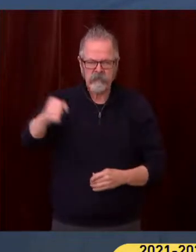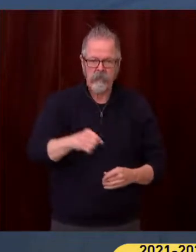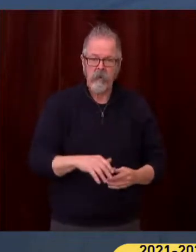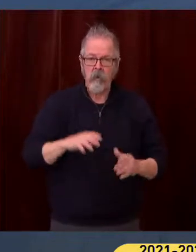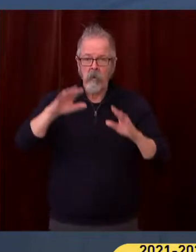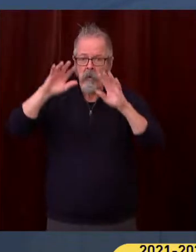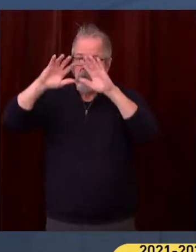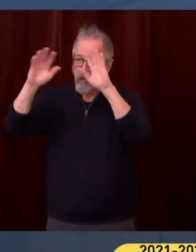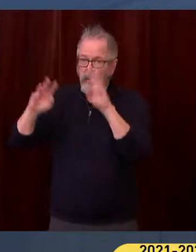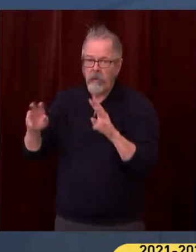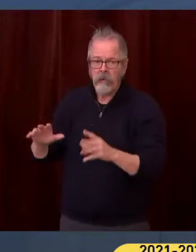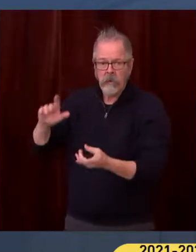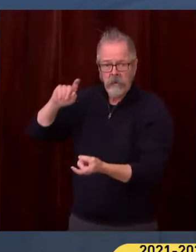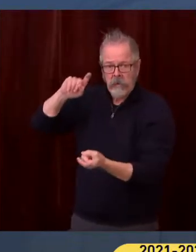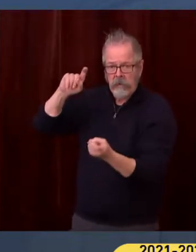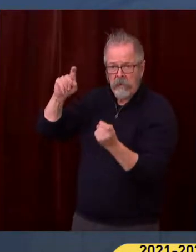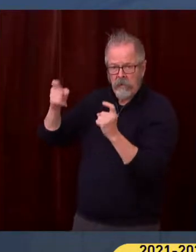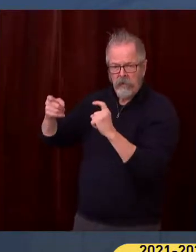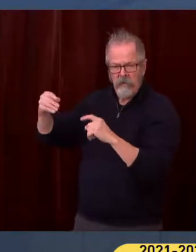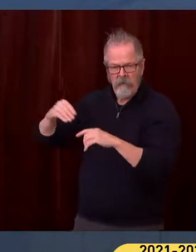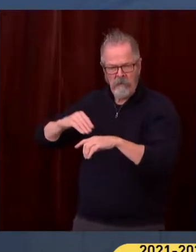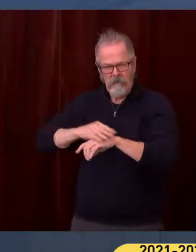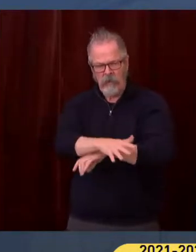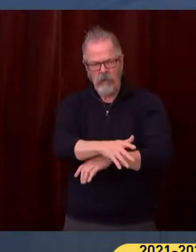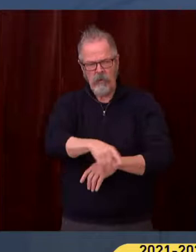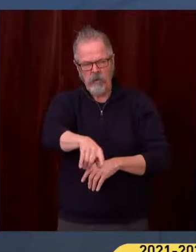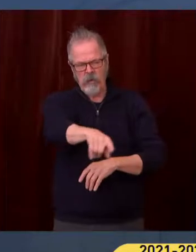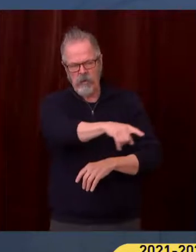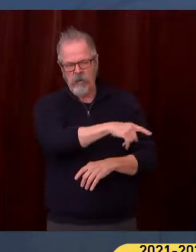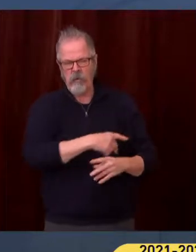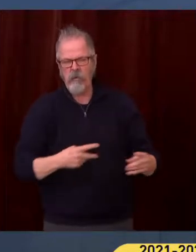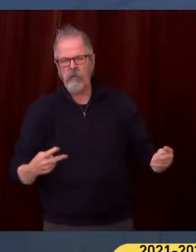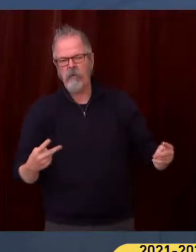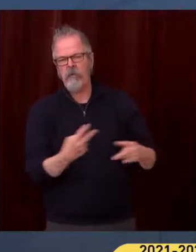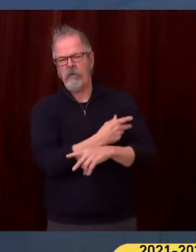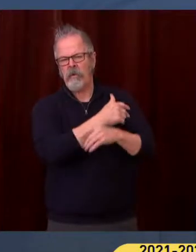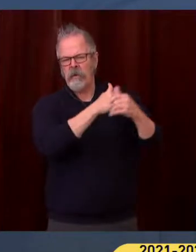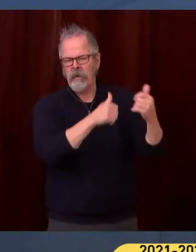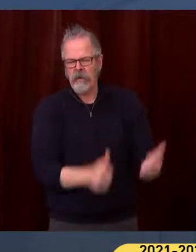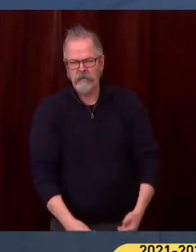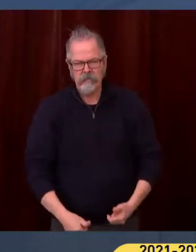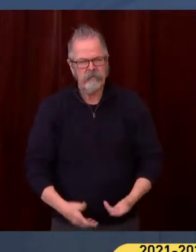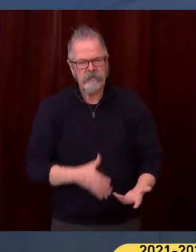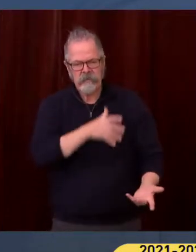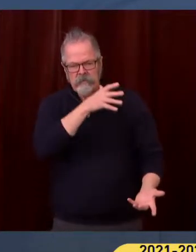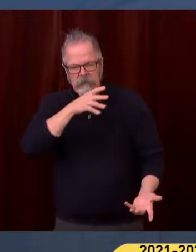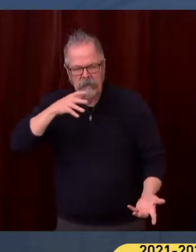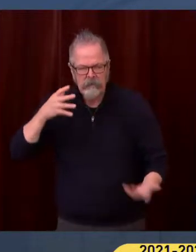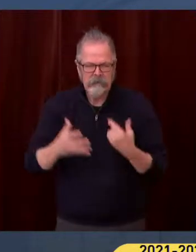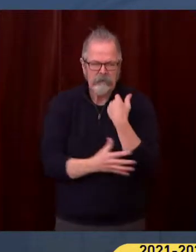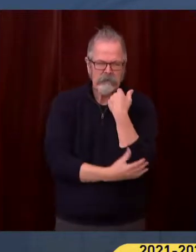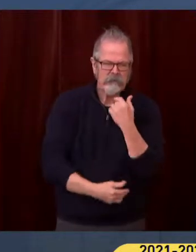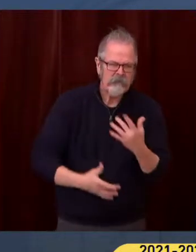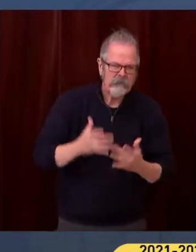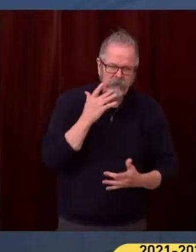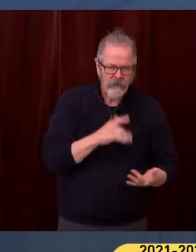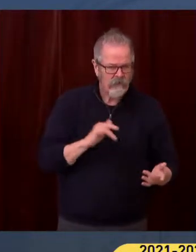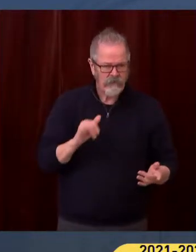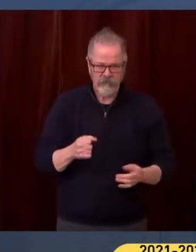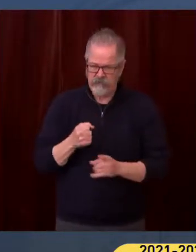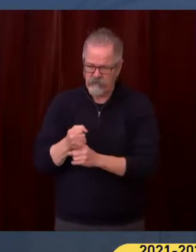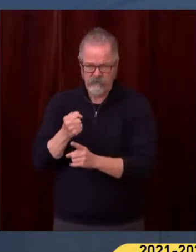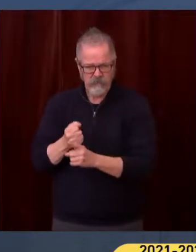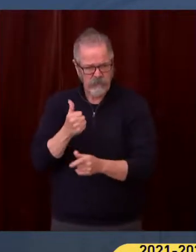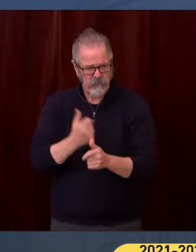human health in many ways. We know that the impact of not having access to clean air is profound.